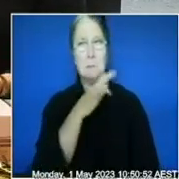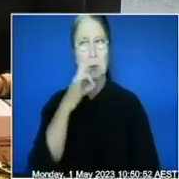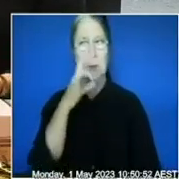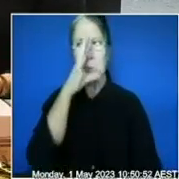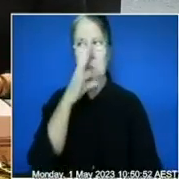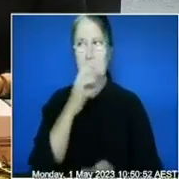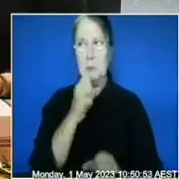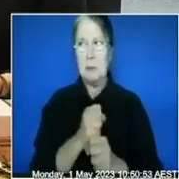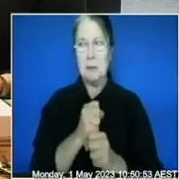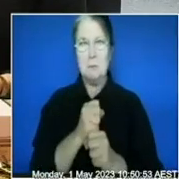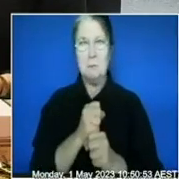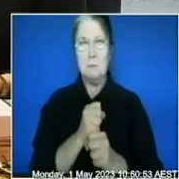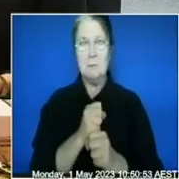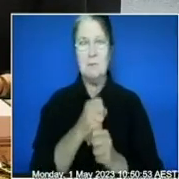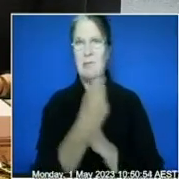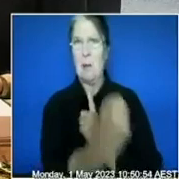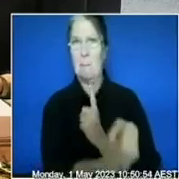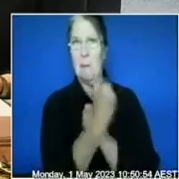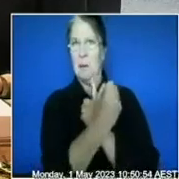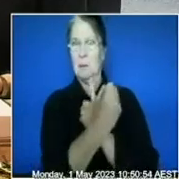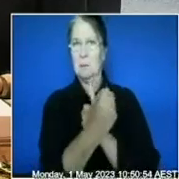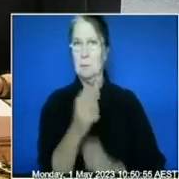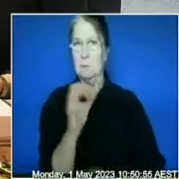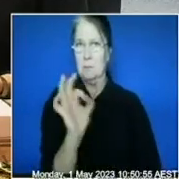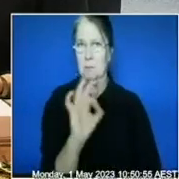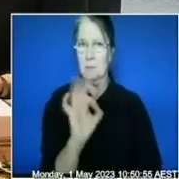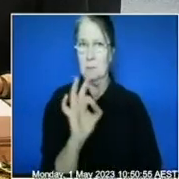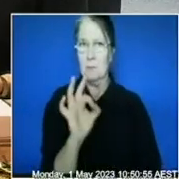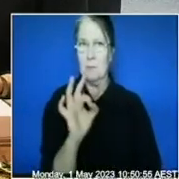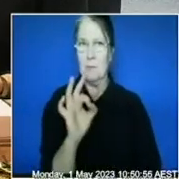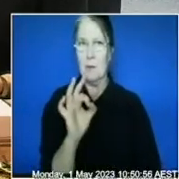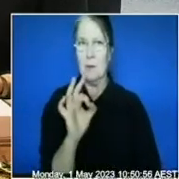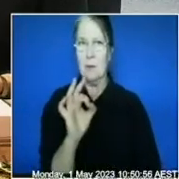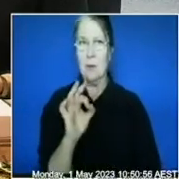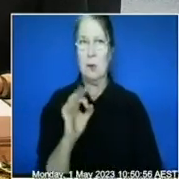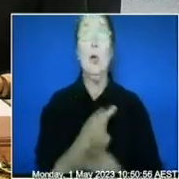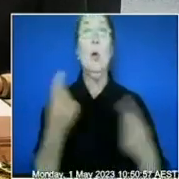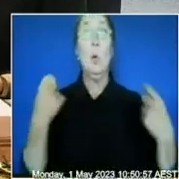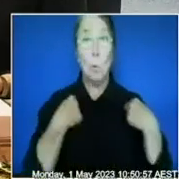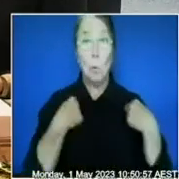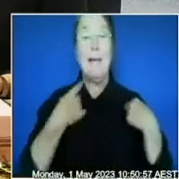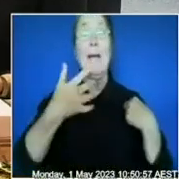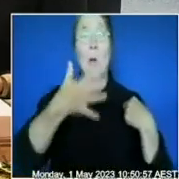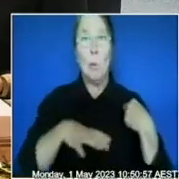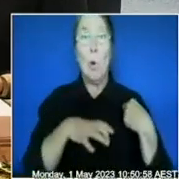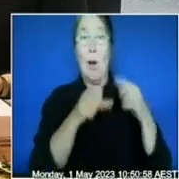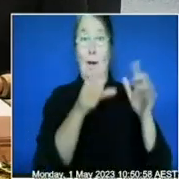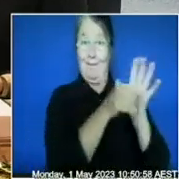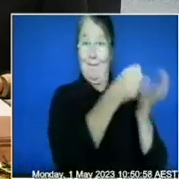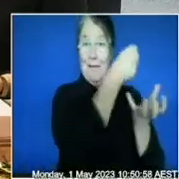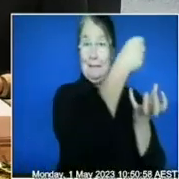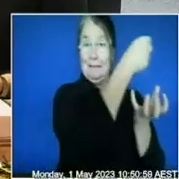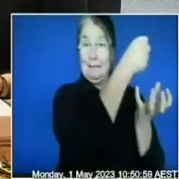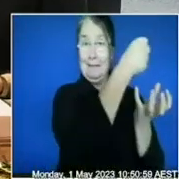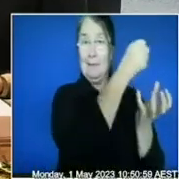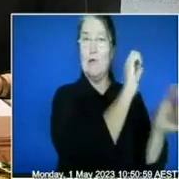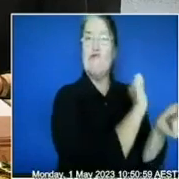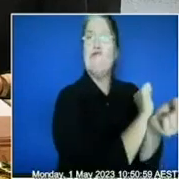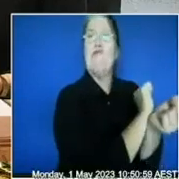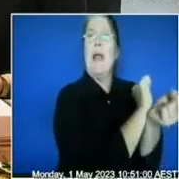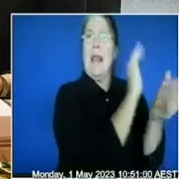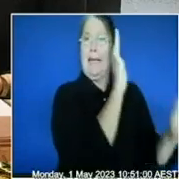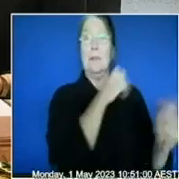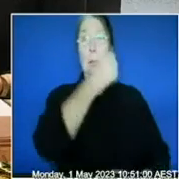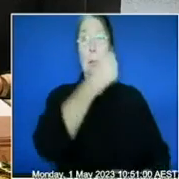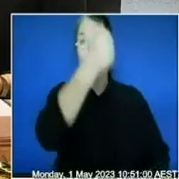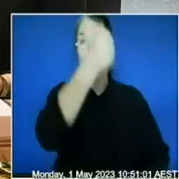so we knew that the funding was committed and it was just seeking for it to be released. So we were still able to give those trial sites assurance that the